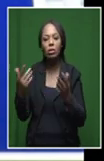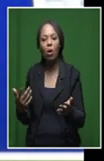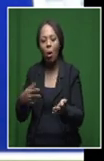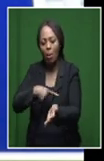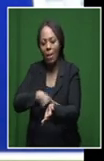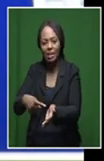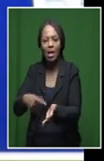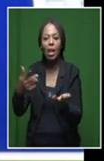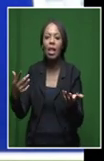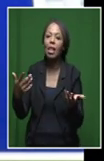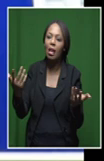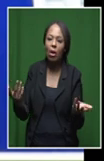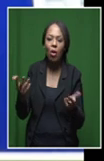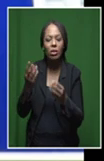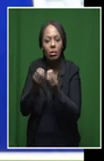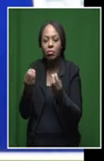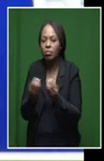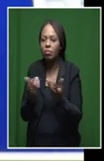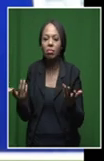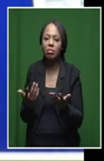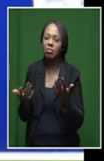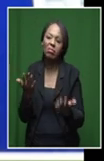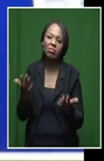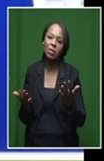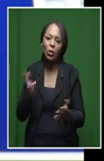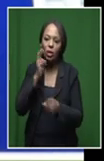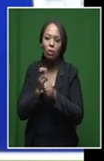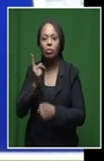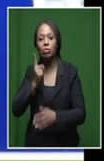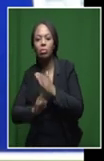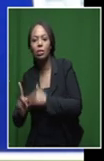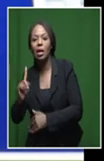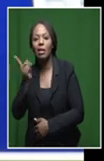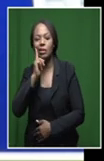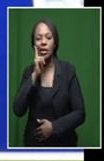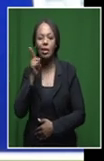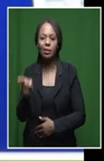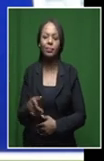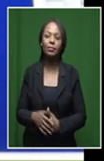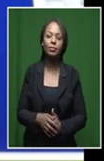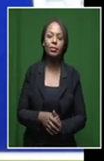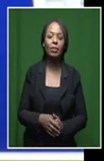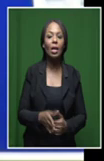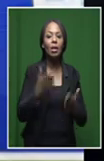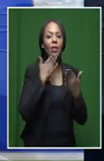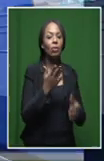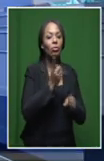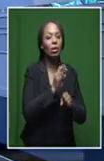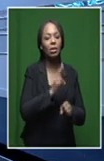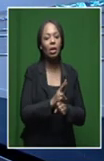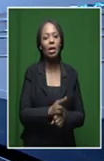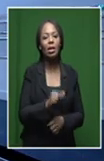bit inflamed. It could be a whole host of things. He does need to have it checked out. All right, thank you, Dr. Greenstein. We are going to continue this